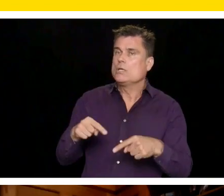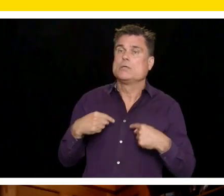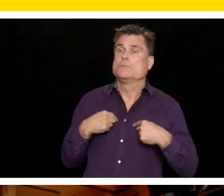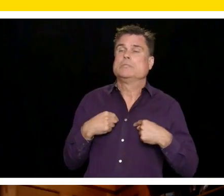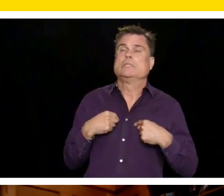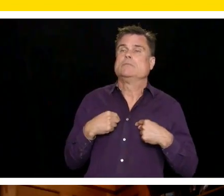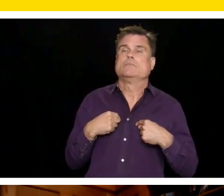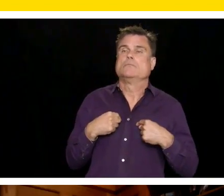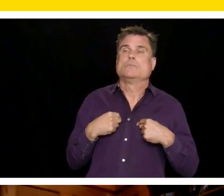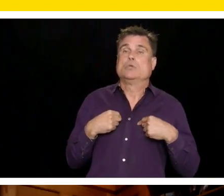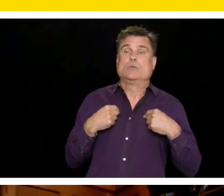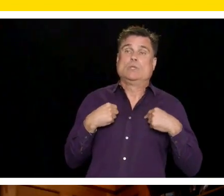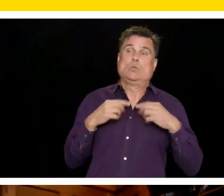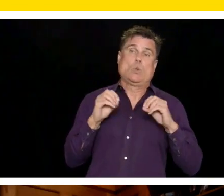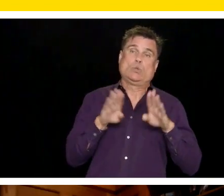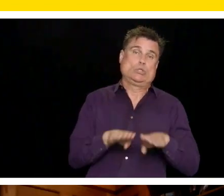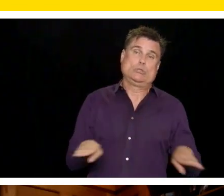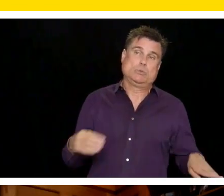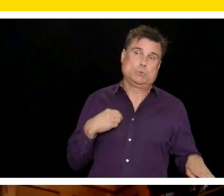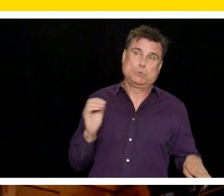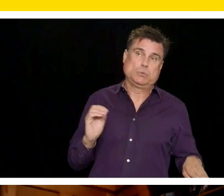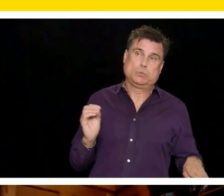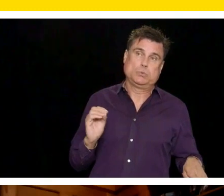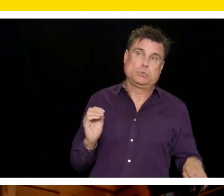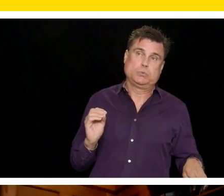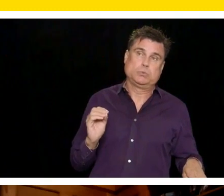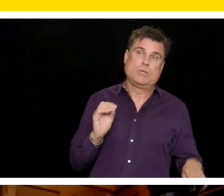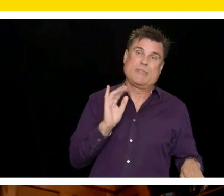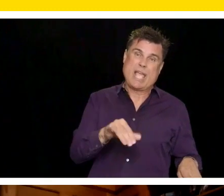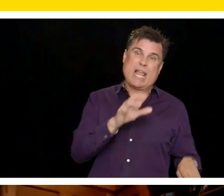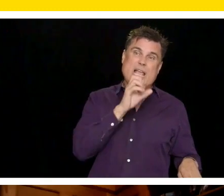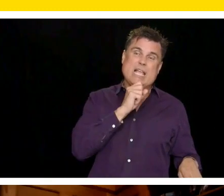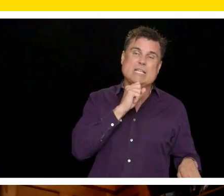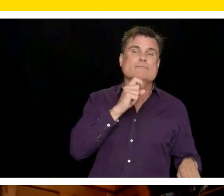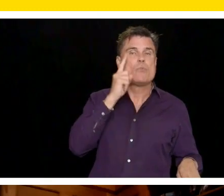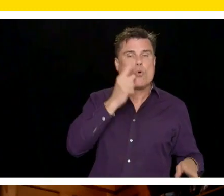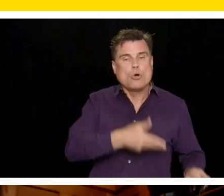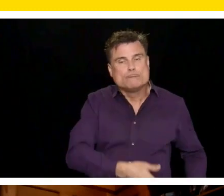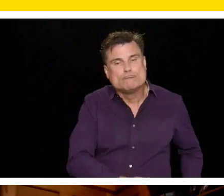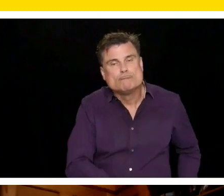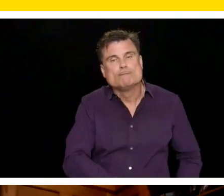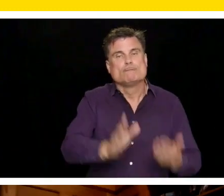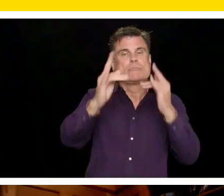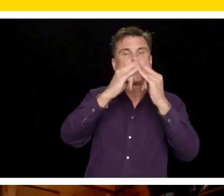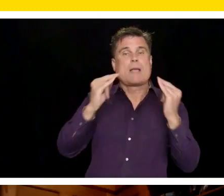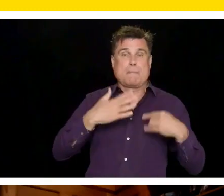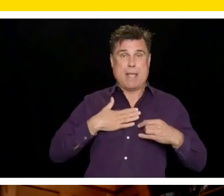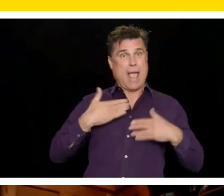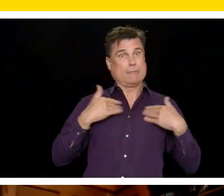supports. Thank you very much. We have covered a lot of ground today,